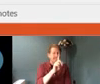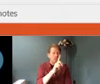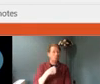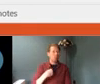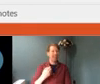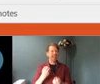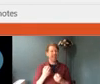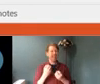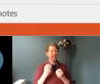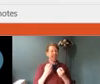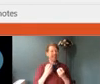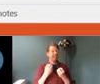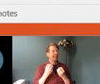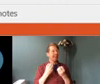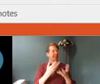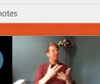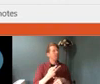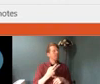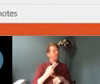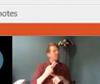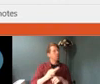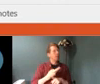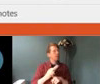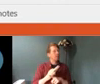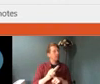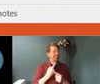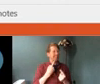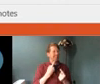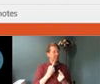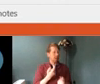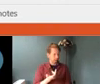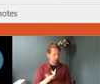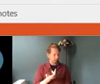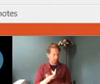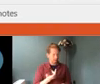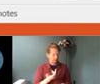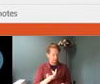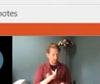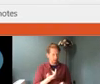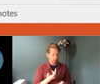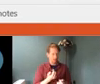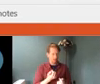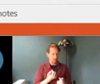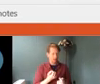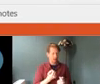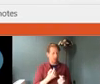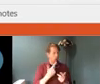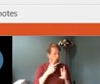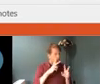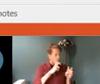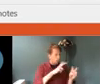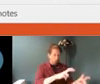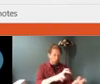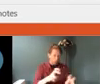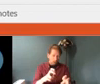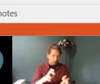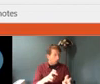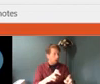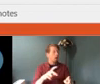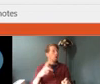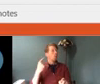provide the frequency data valid for the populations. So actual casework can use this data, can